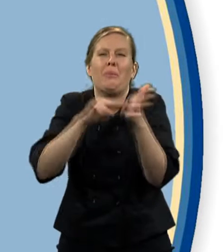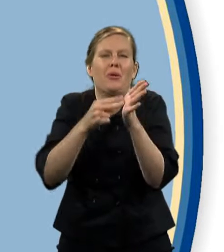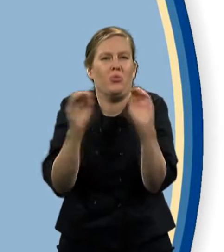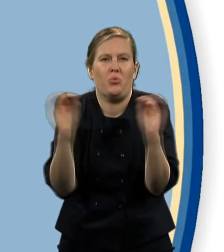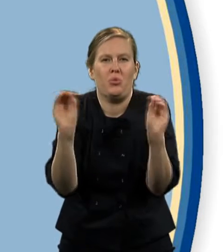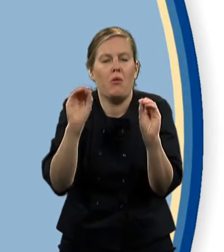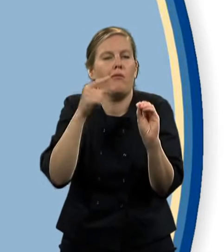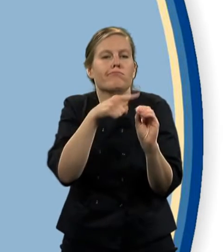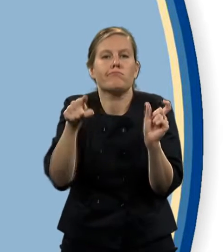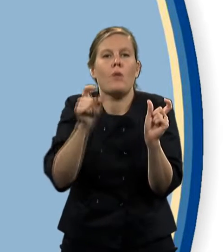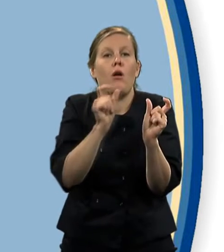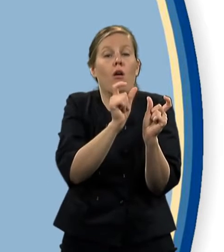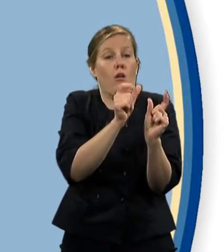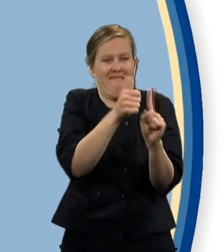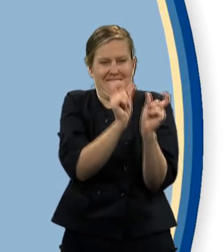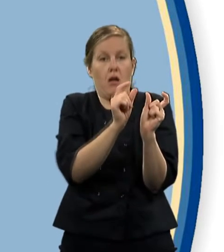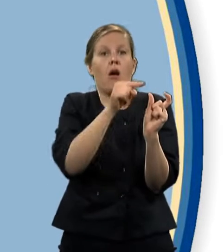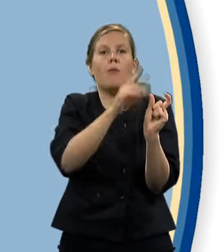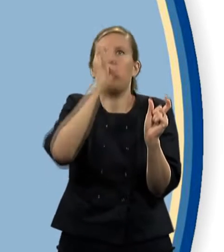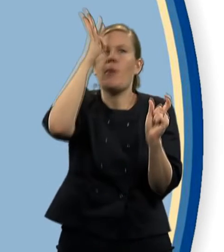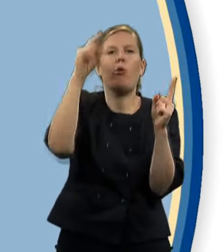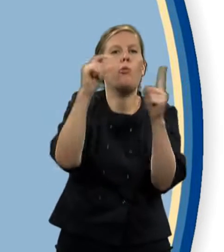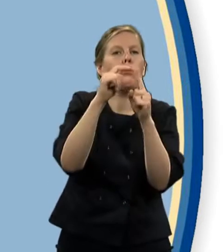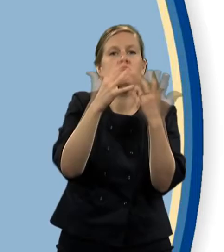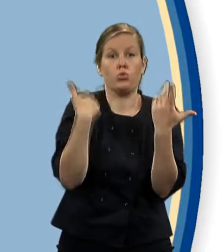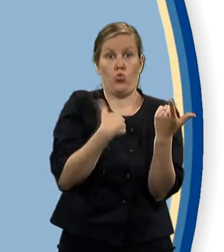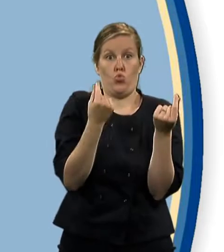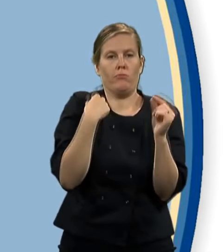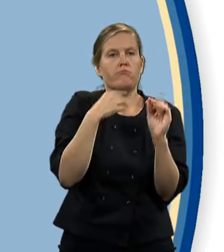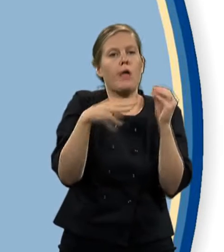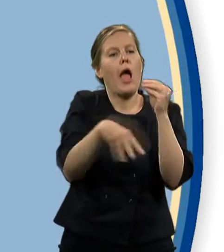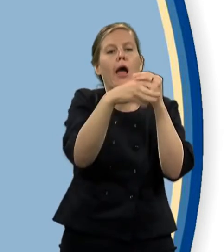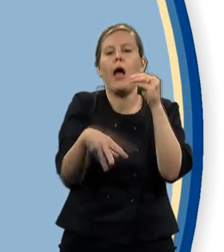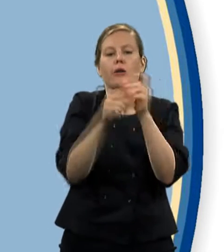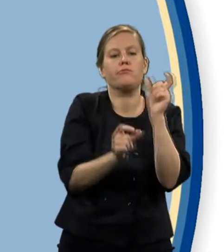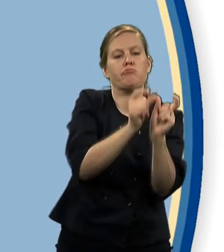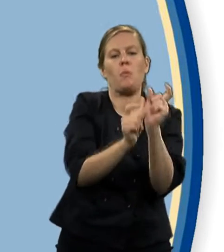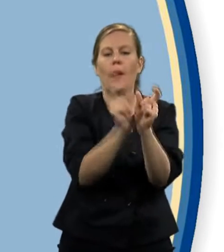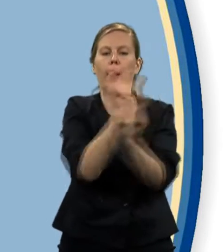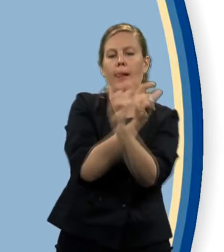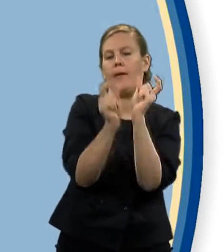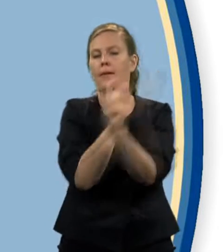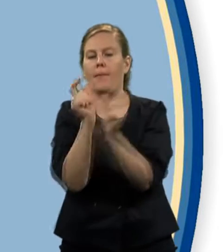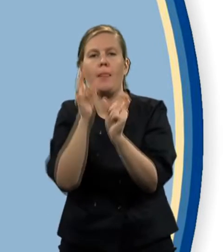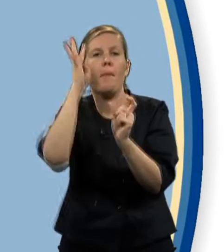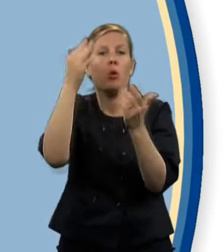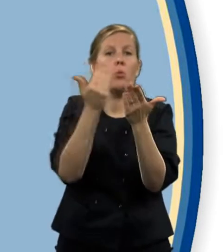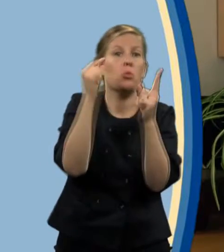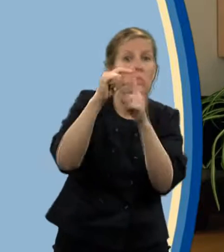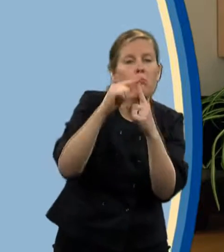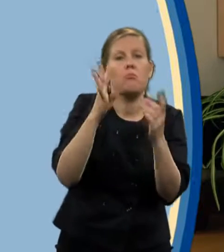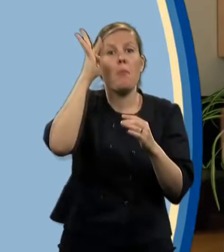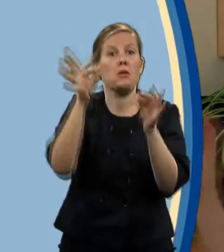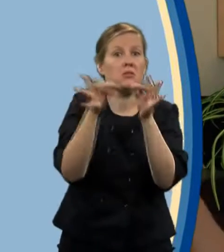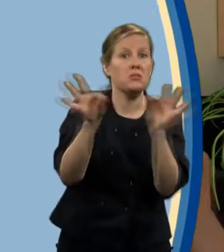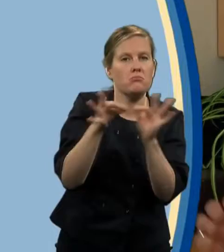units that we combine over and over and over again according to the rules of our language to make all the words and sentences of human language. And